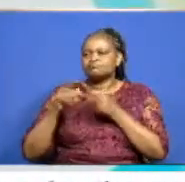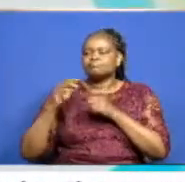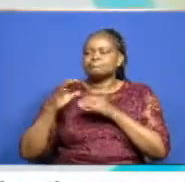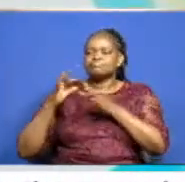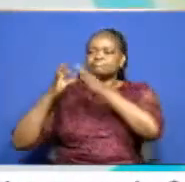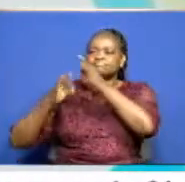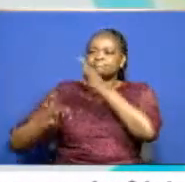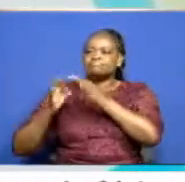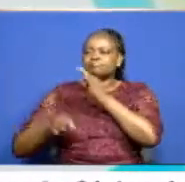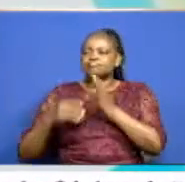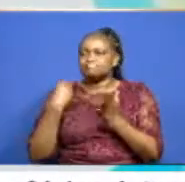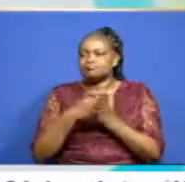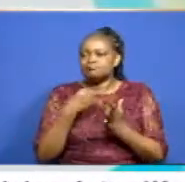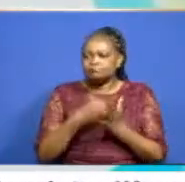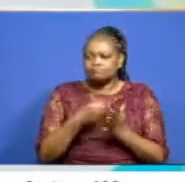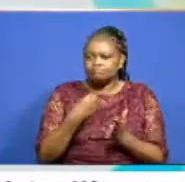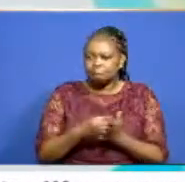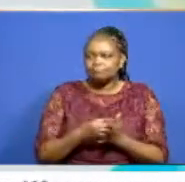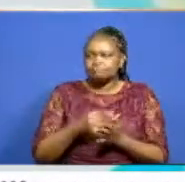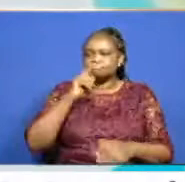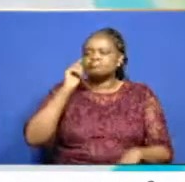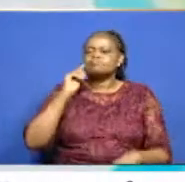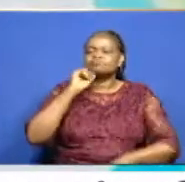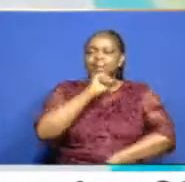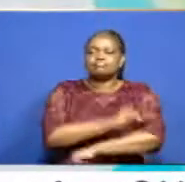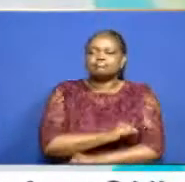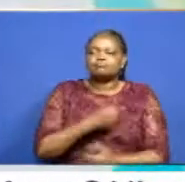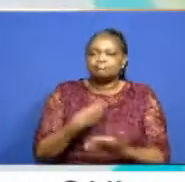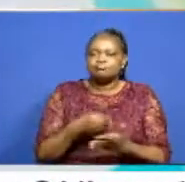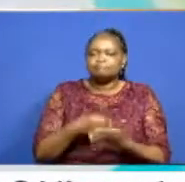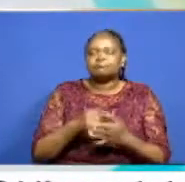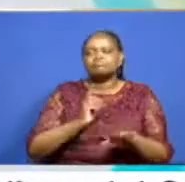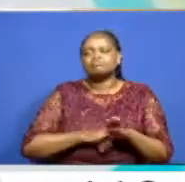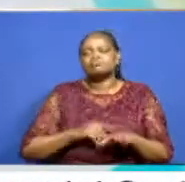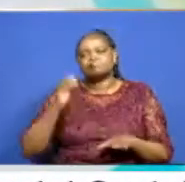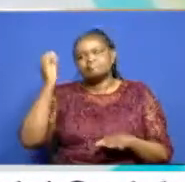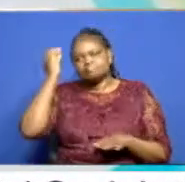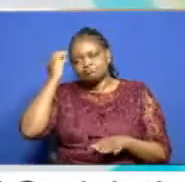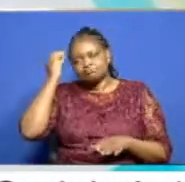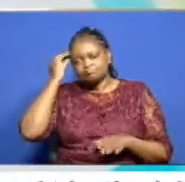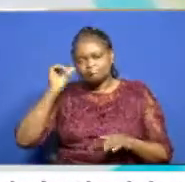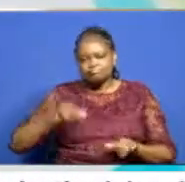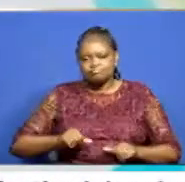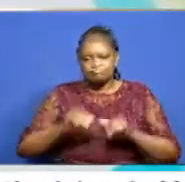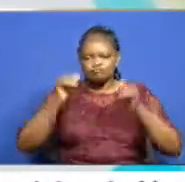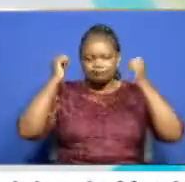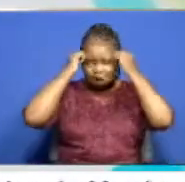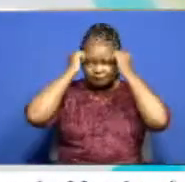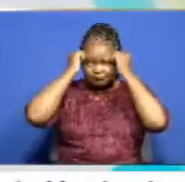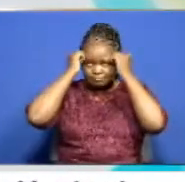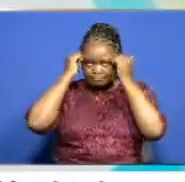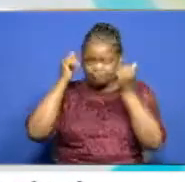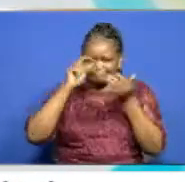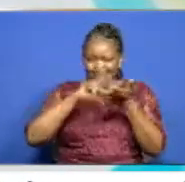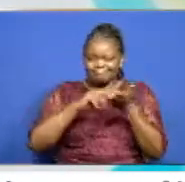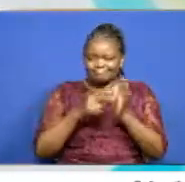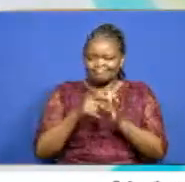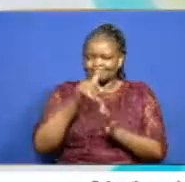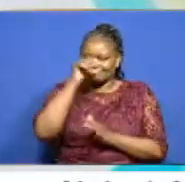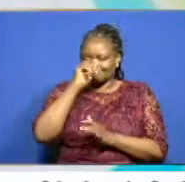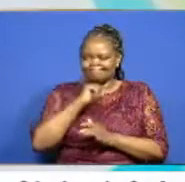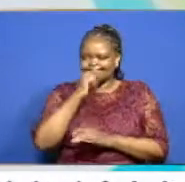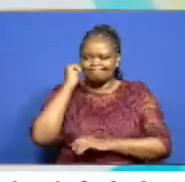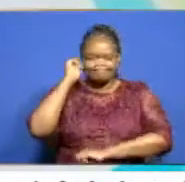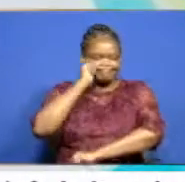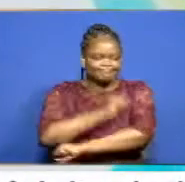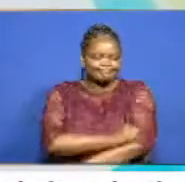when learners are in session and taking their studies in school. So with COVID-19, private schools have faced enormous